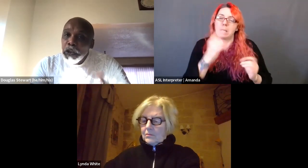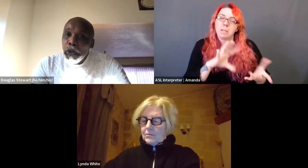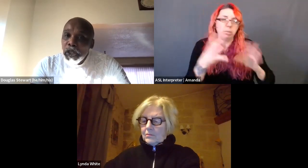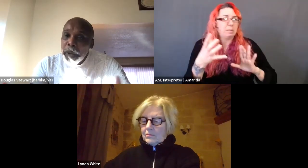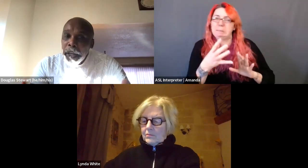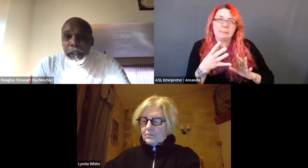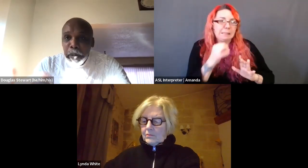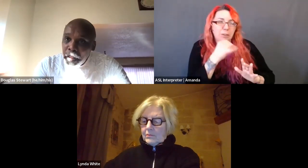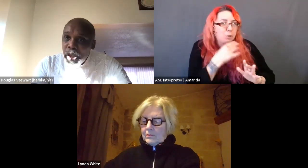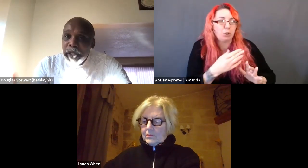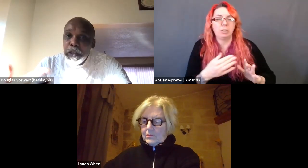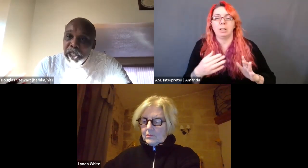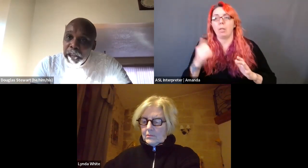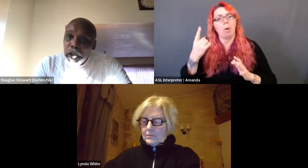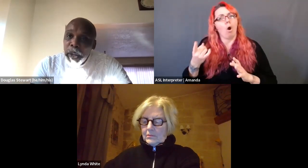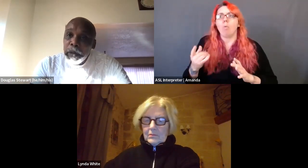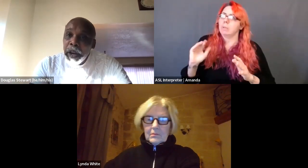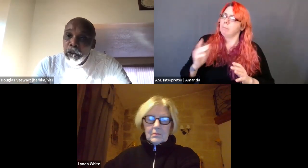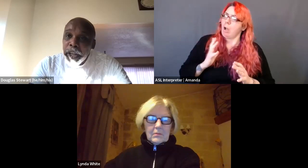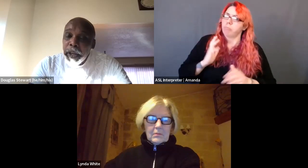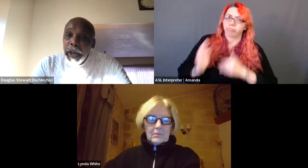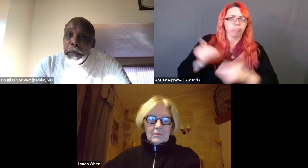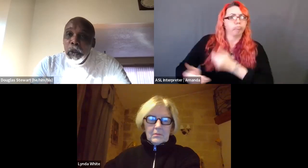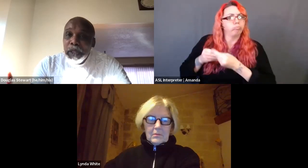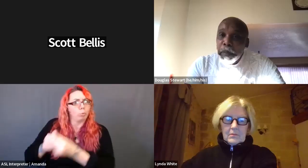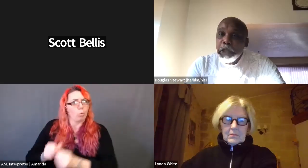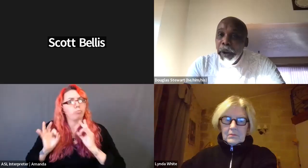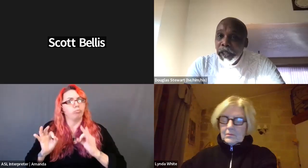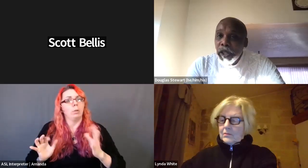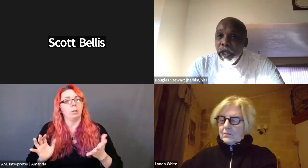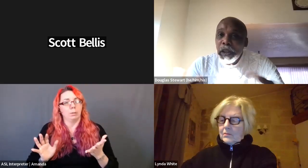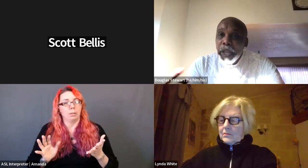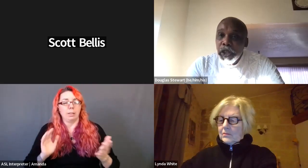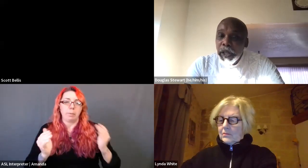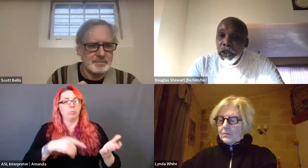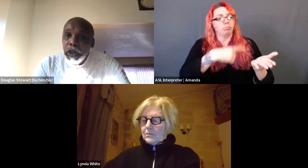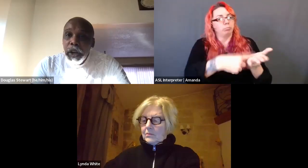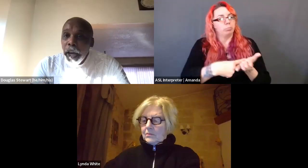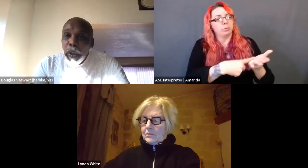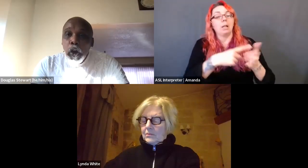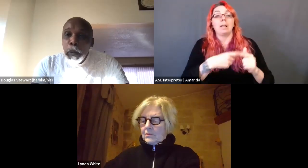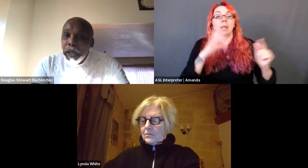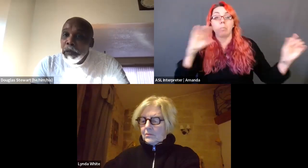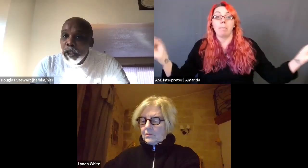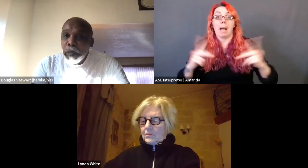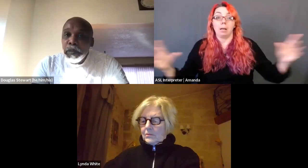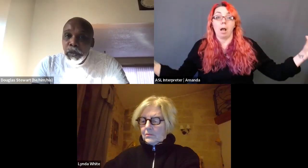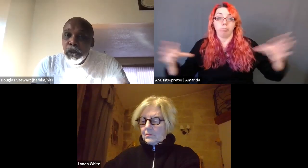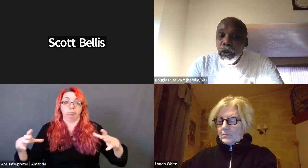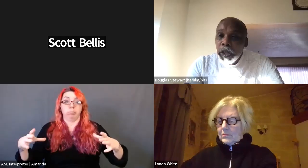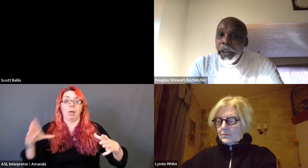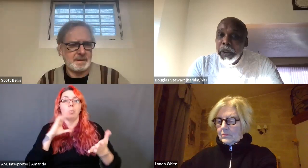then I'll move you through some of the other slides that you've received already about what are some best practices and some things to consider. And we'll open it up for